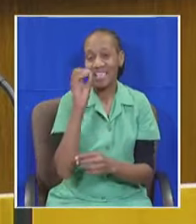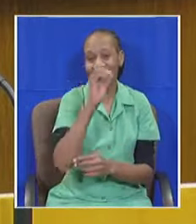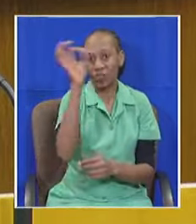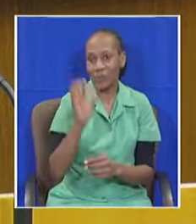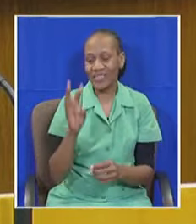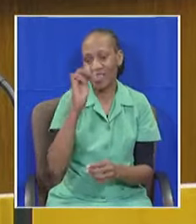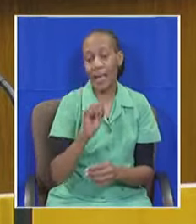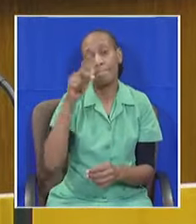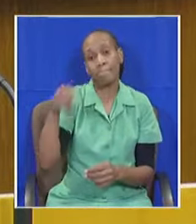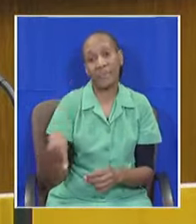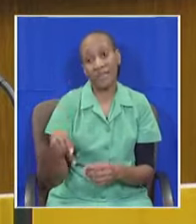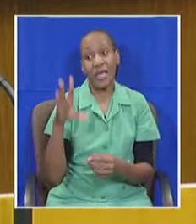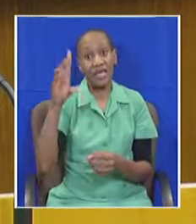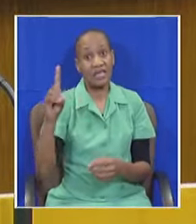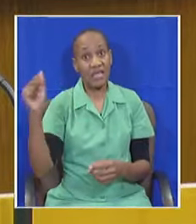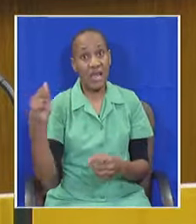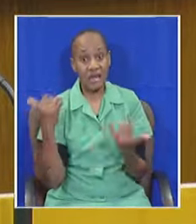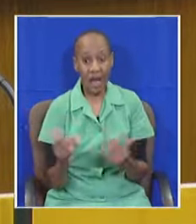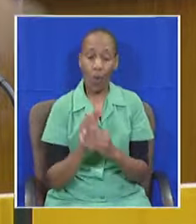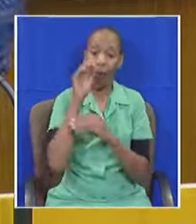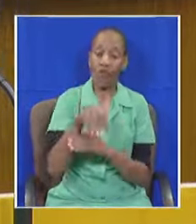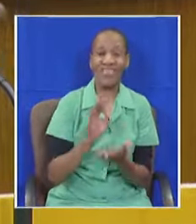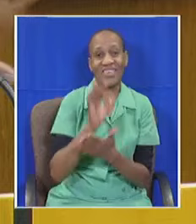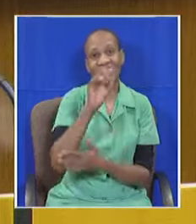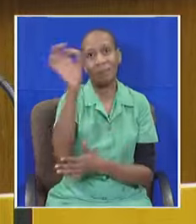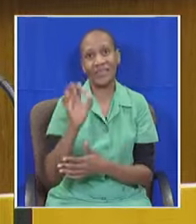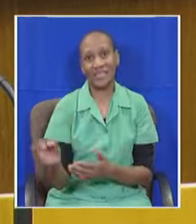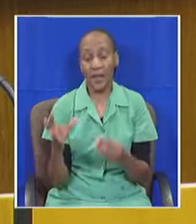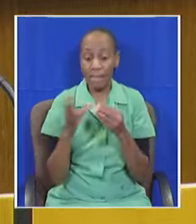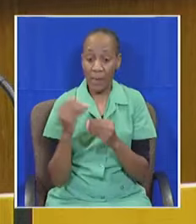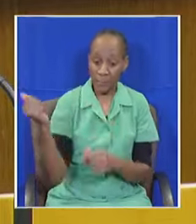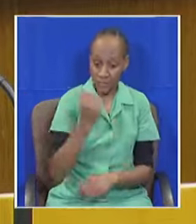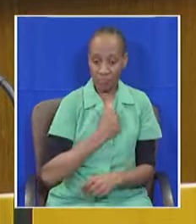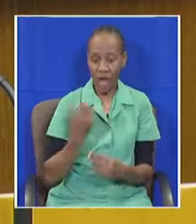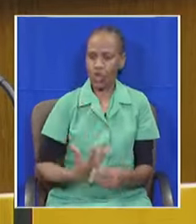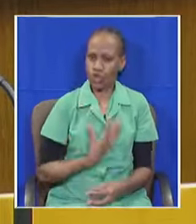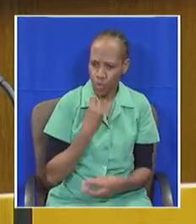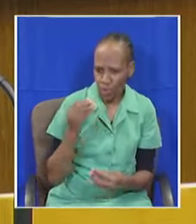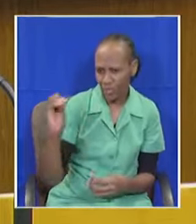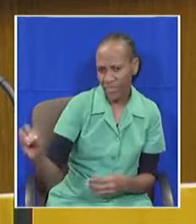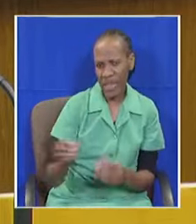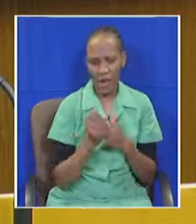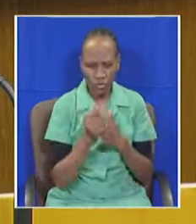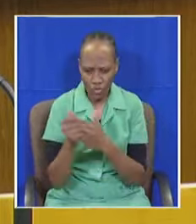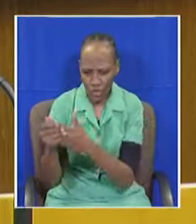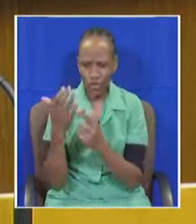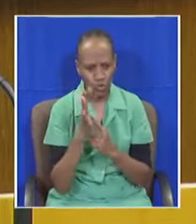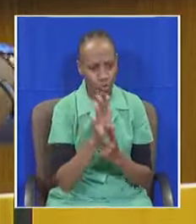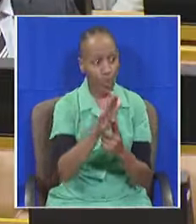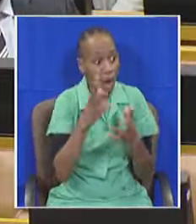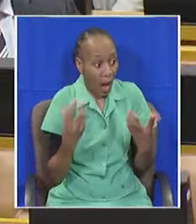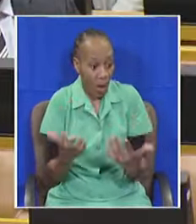MPs, while the DA has just over 13%. Our members are young, our members are leading, and we are showing it how it's